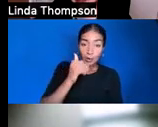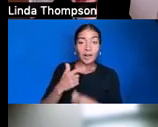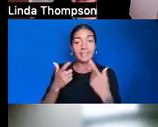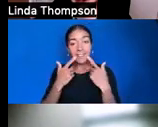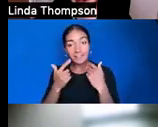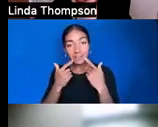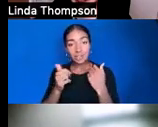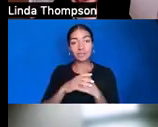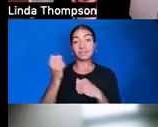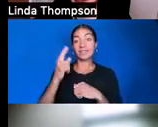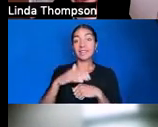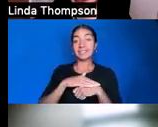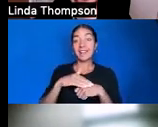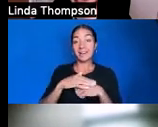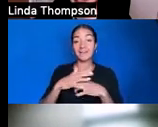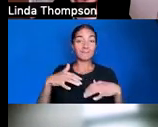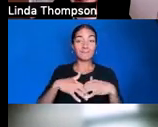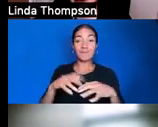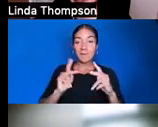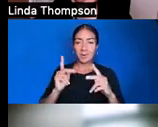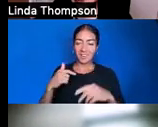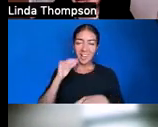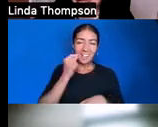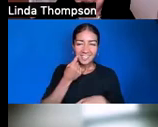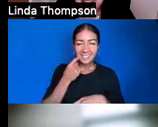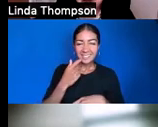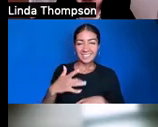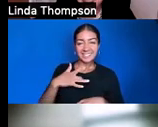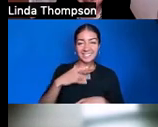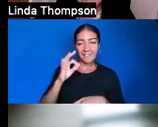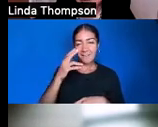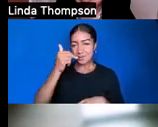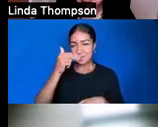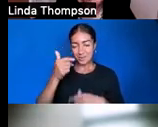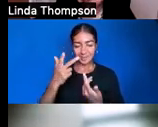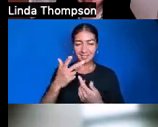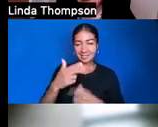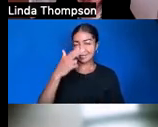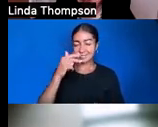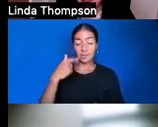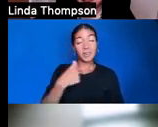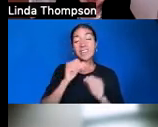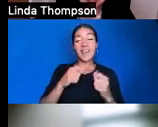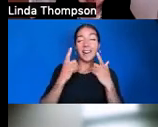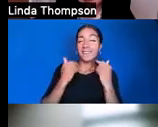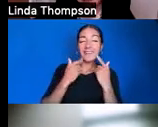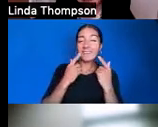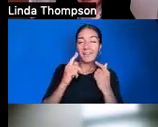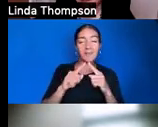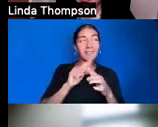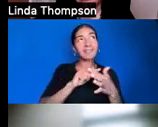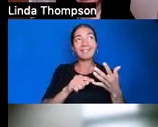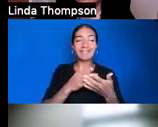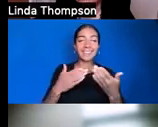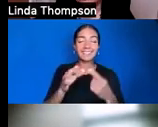and Native people have the coolest sense of humor. We can find stuff to laugh about, and sometimes we can't